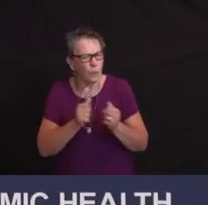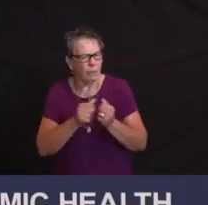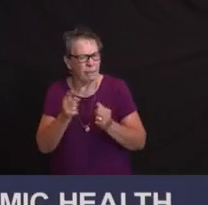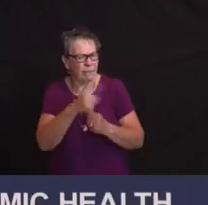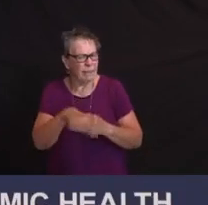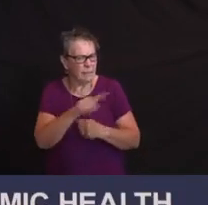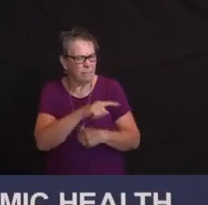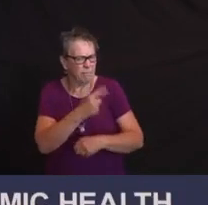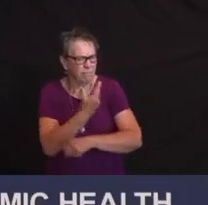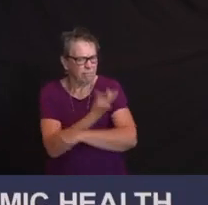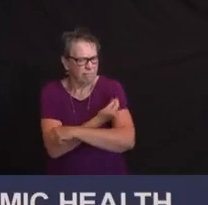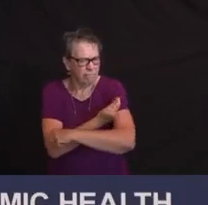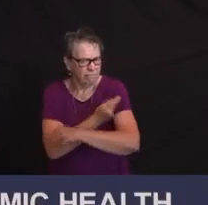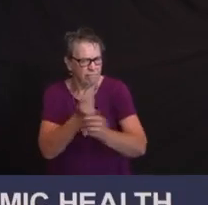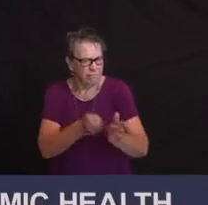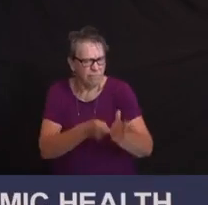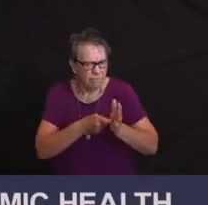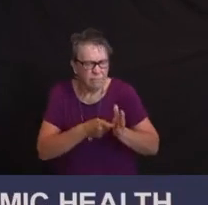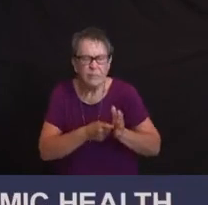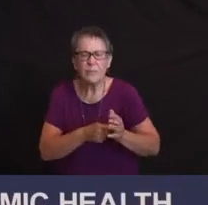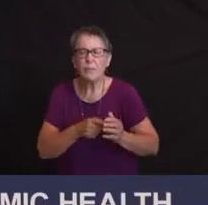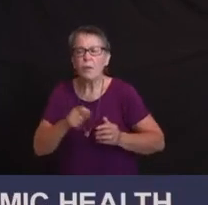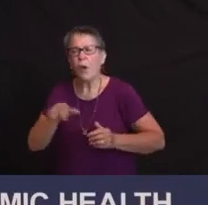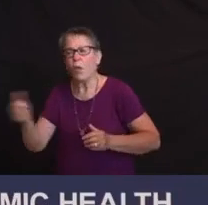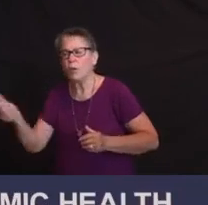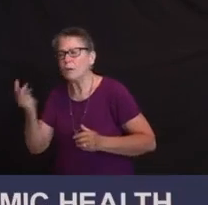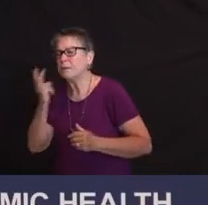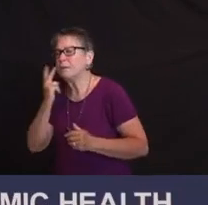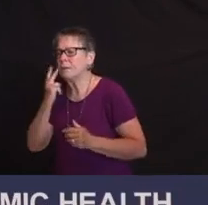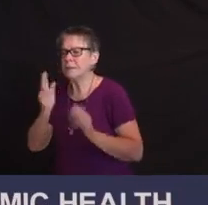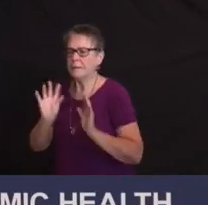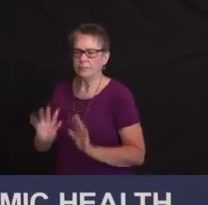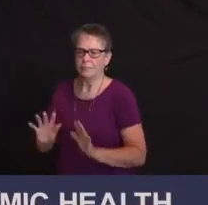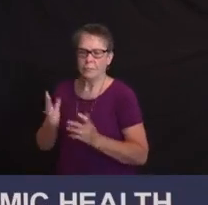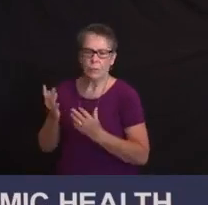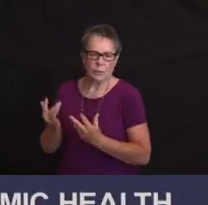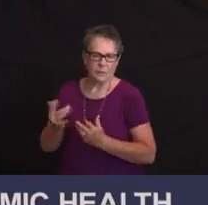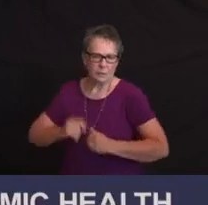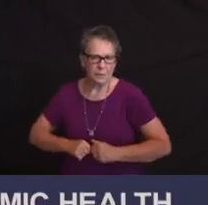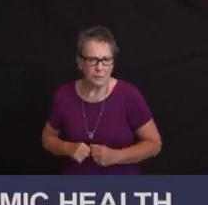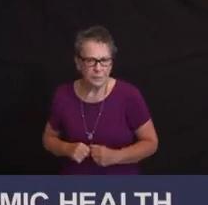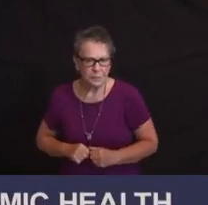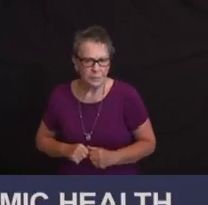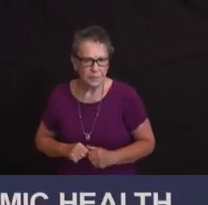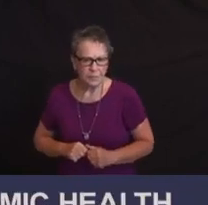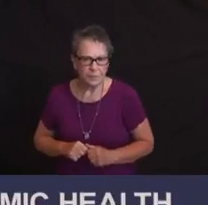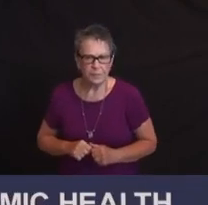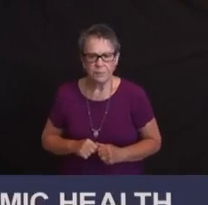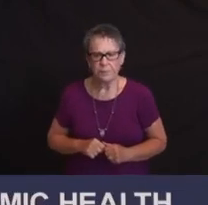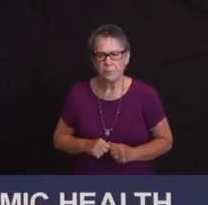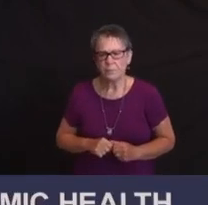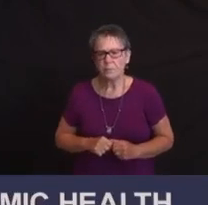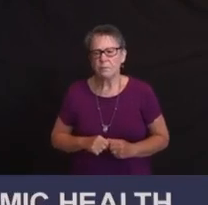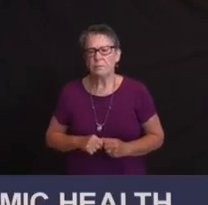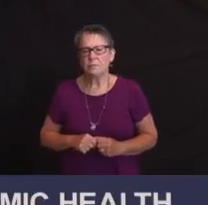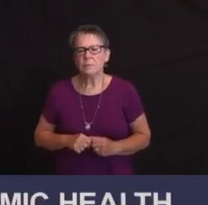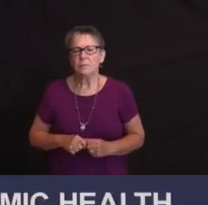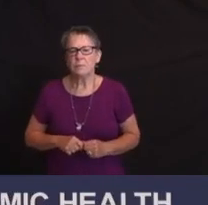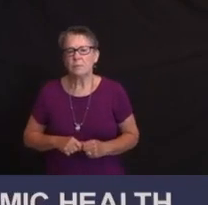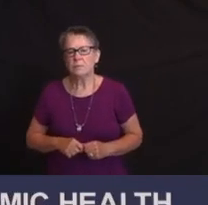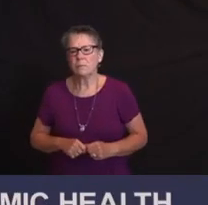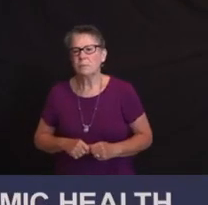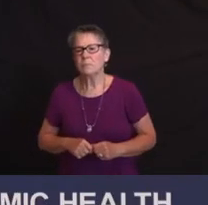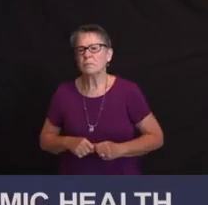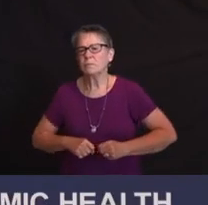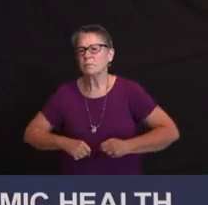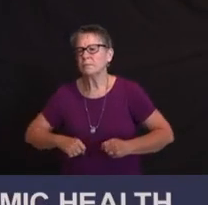all options in terms of what moves to make next there. The notion, the double-headed notion feels like the right one, I